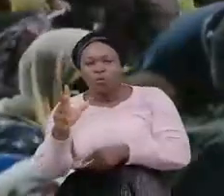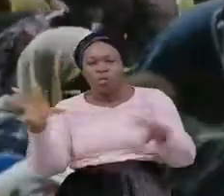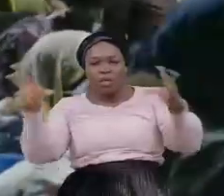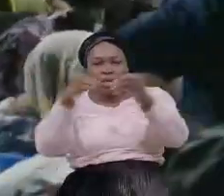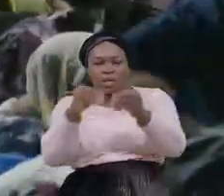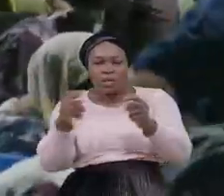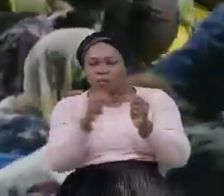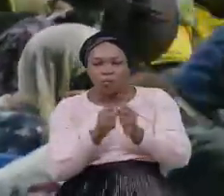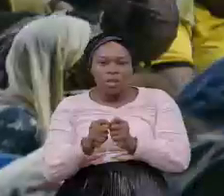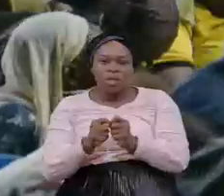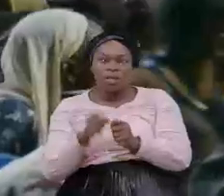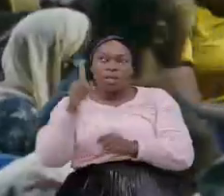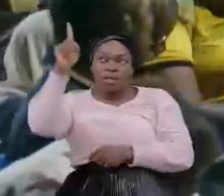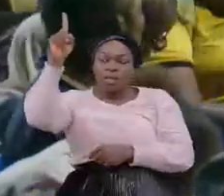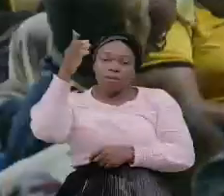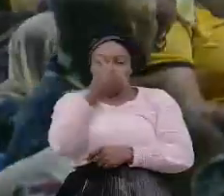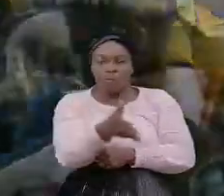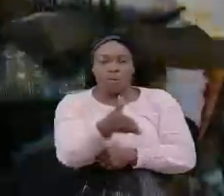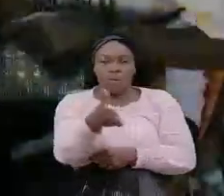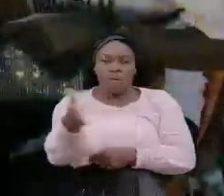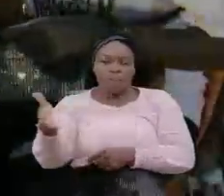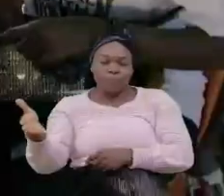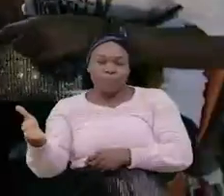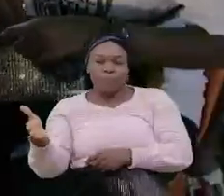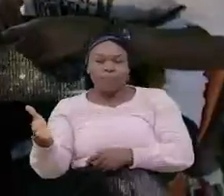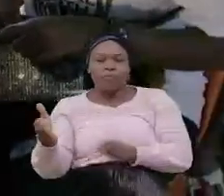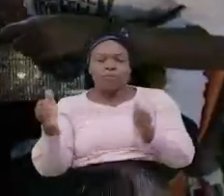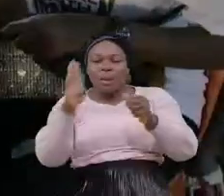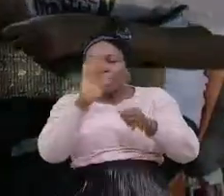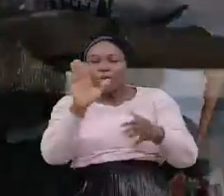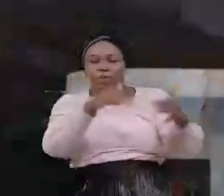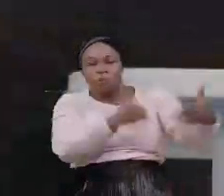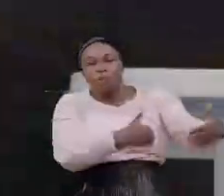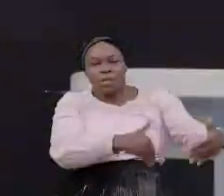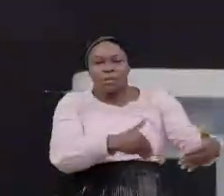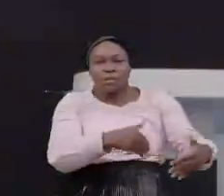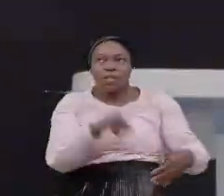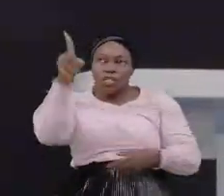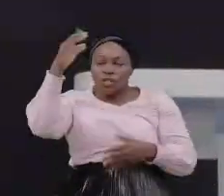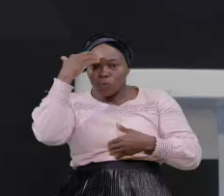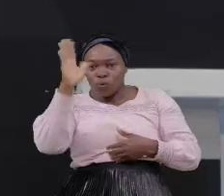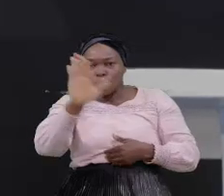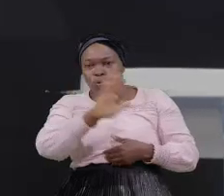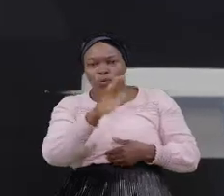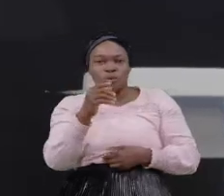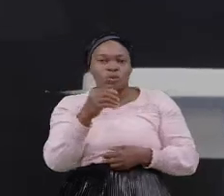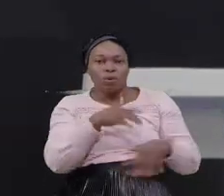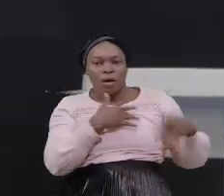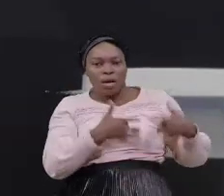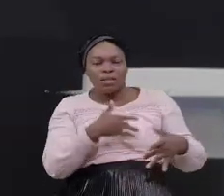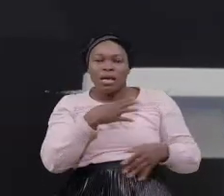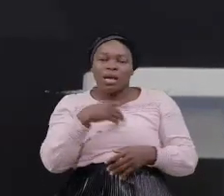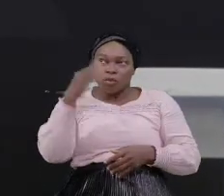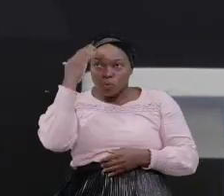am in the midst of them. It's there by your side. He knows your heart. He knows what you are believing now.